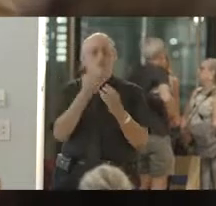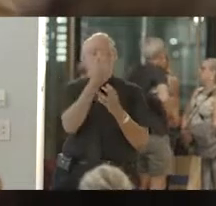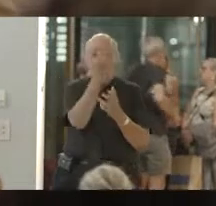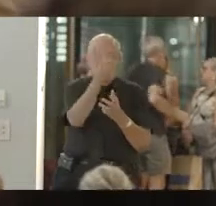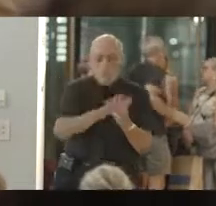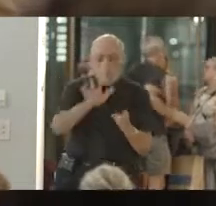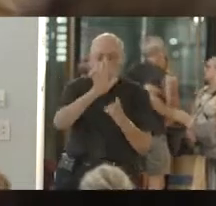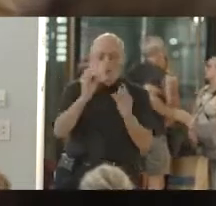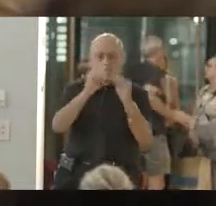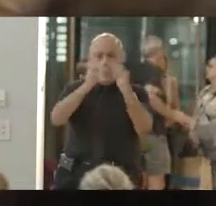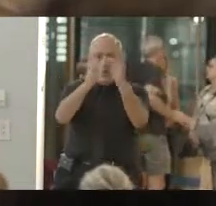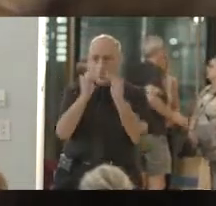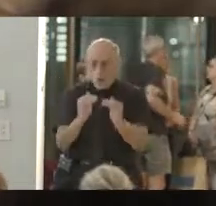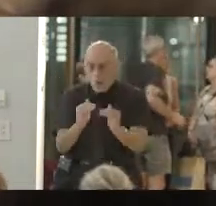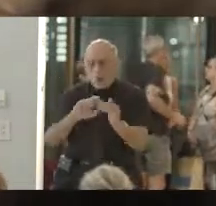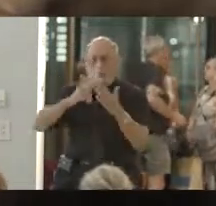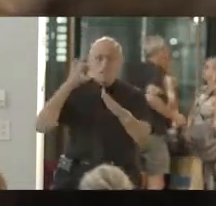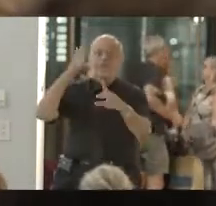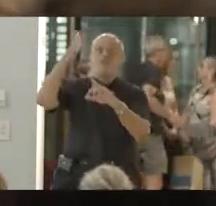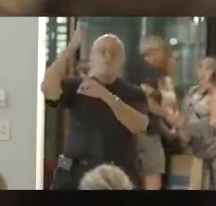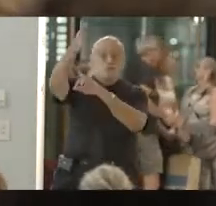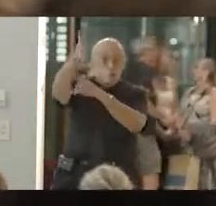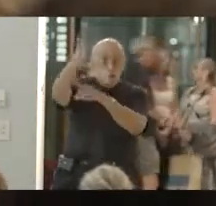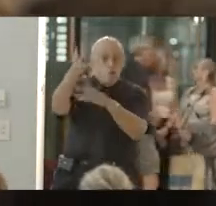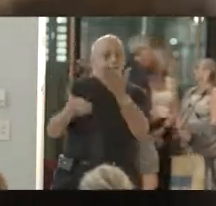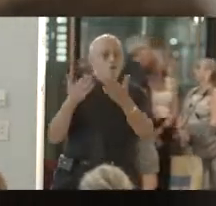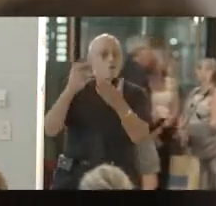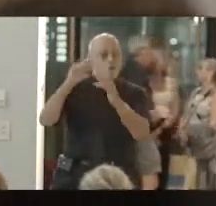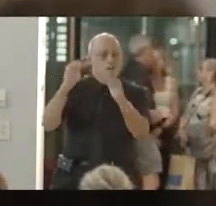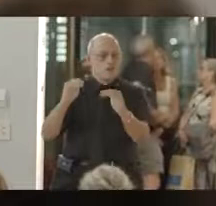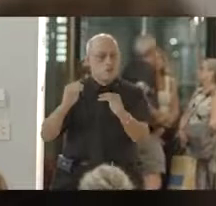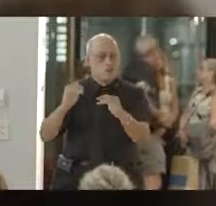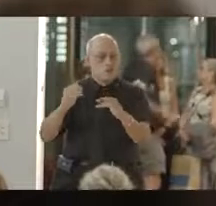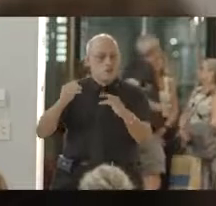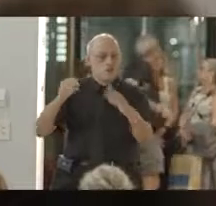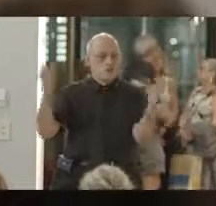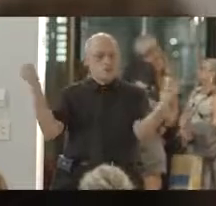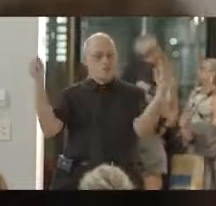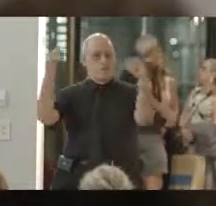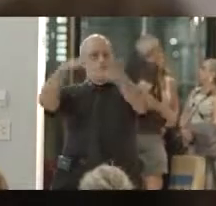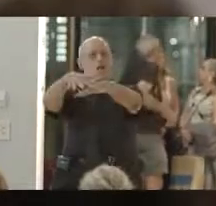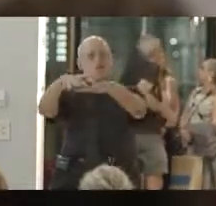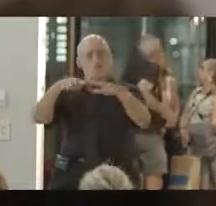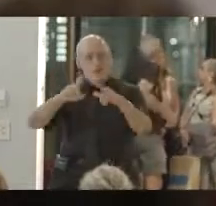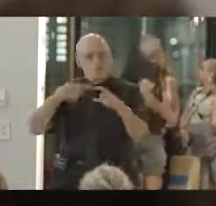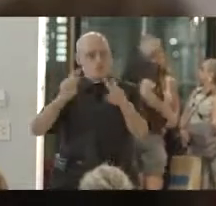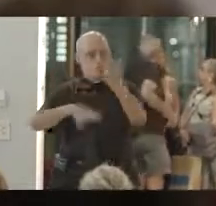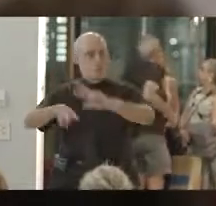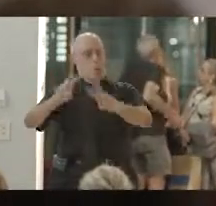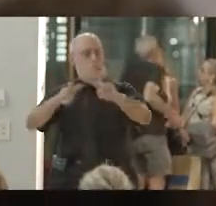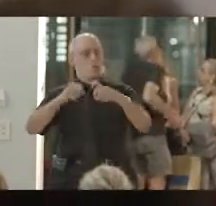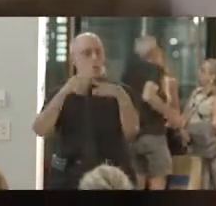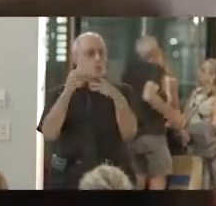area, lower, it just means in the future it may be subject to inundation, but we'd be monitoring and